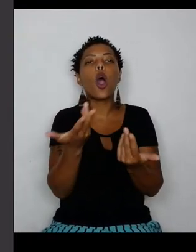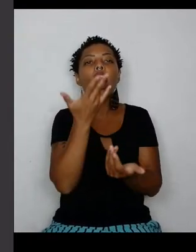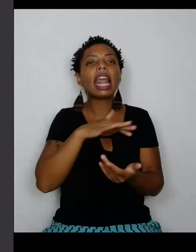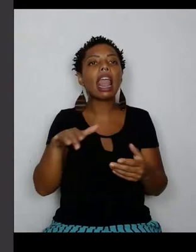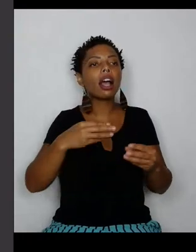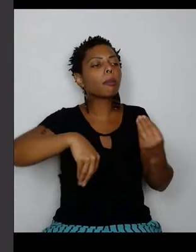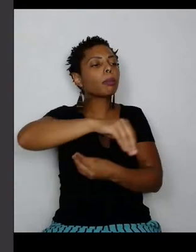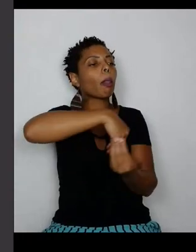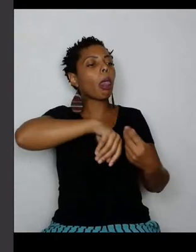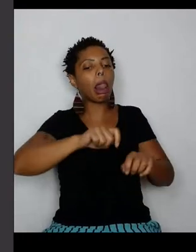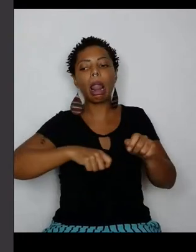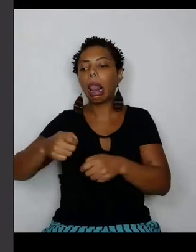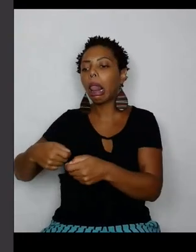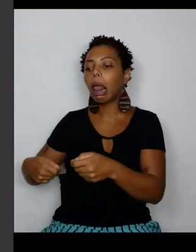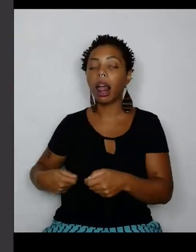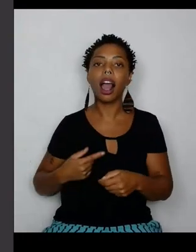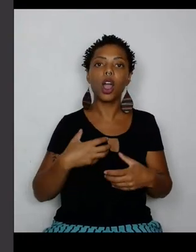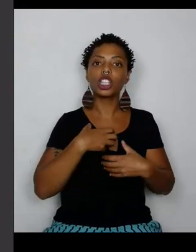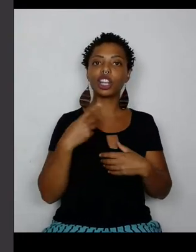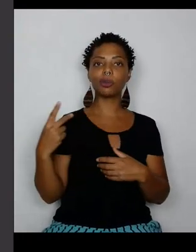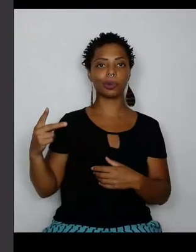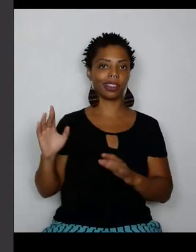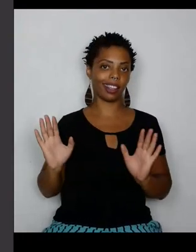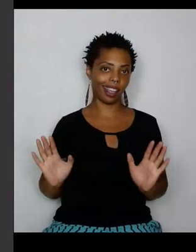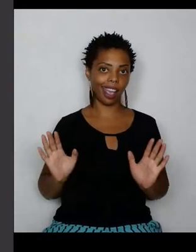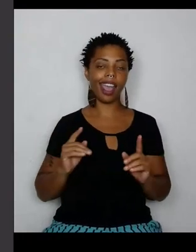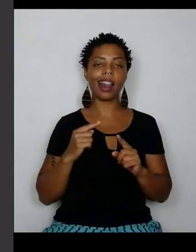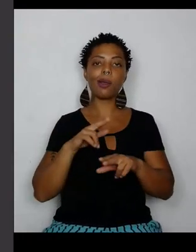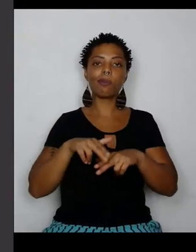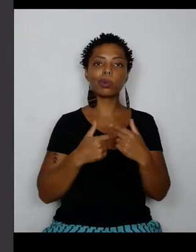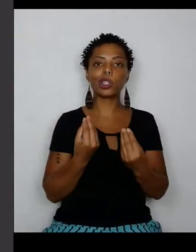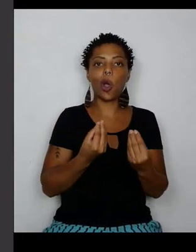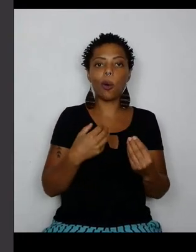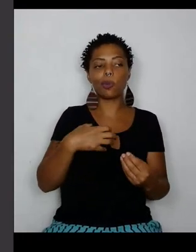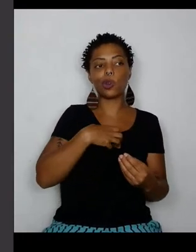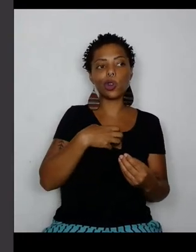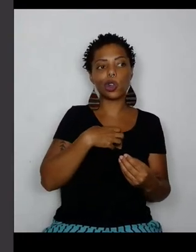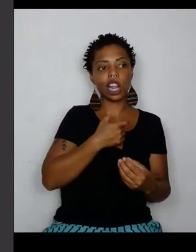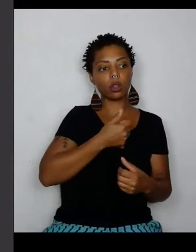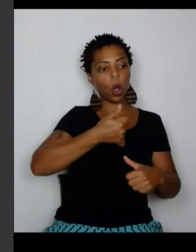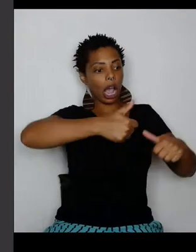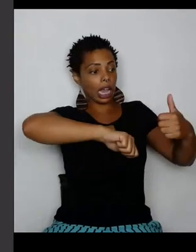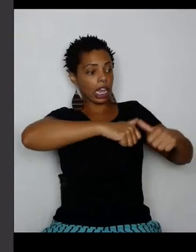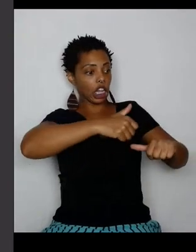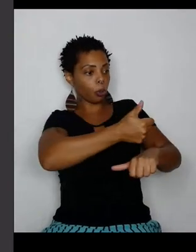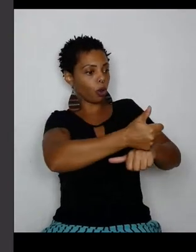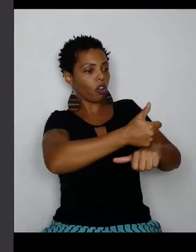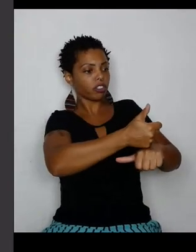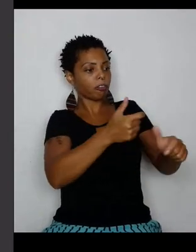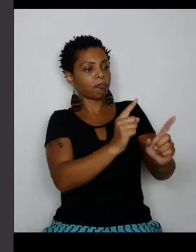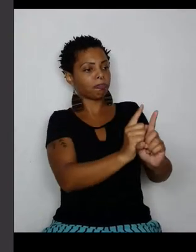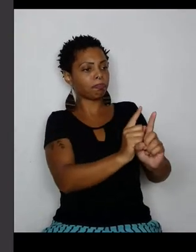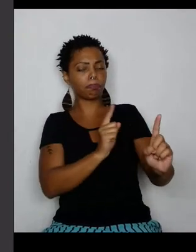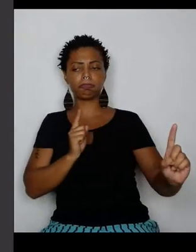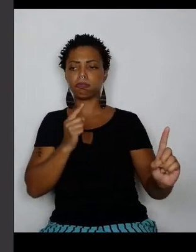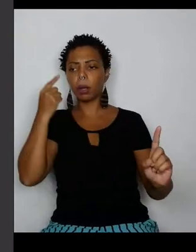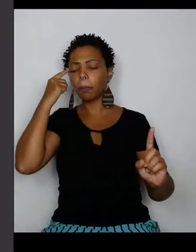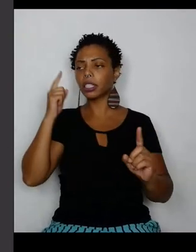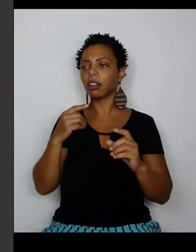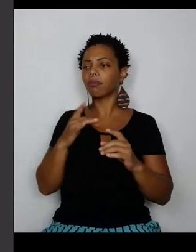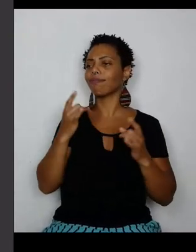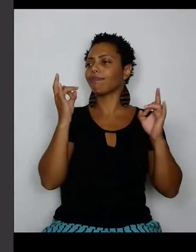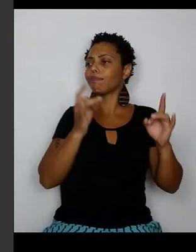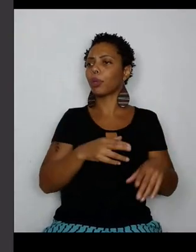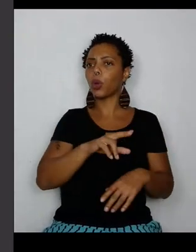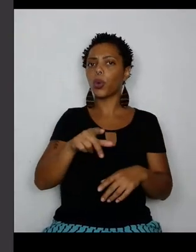it established a distance from the style of the professional critic whom he dismissed as an emblem of corrupt civilization